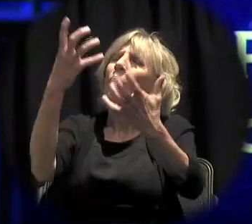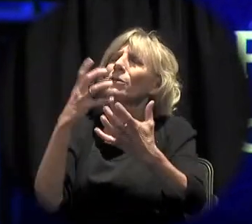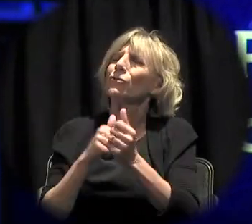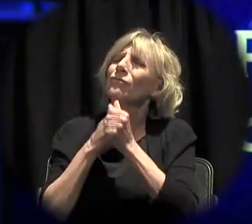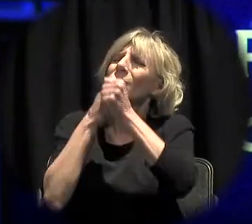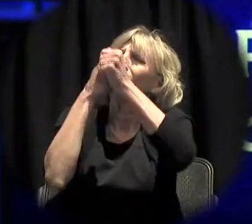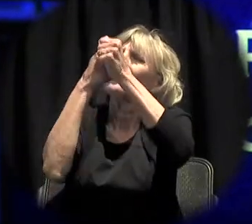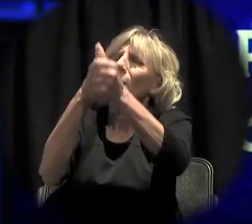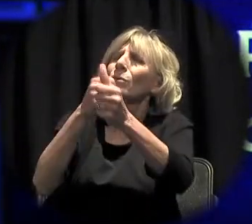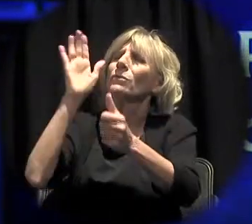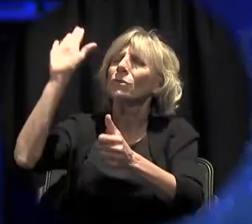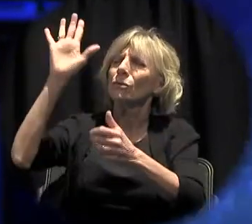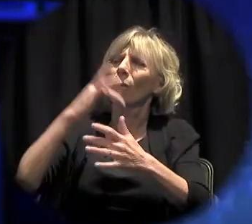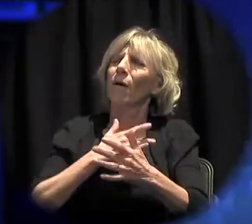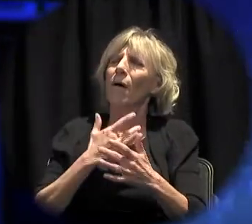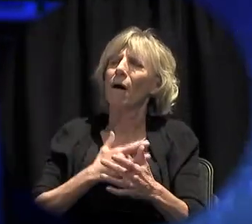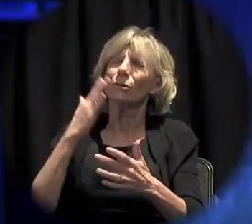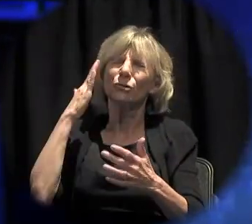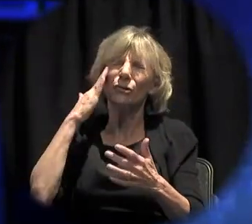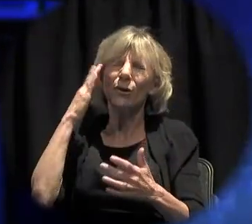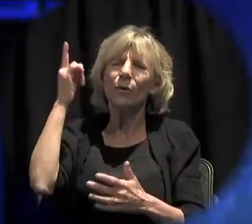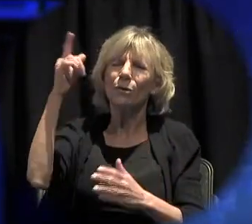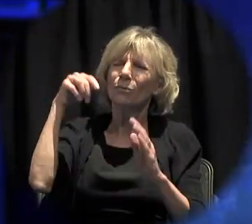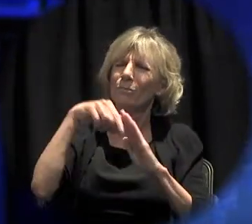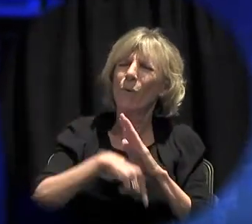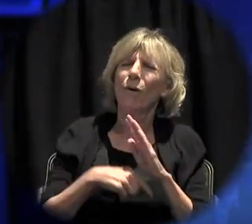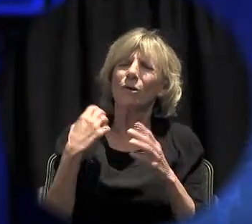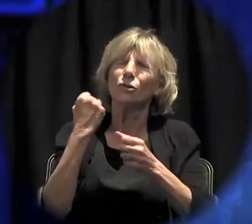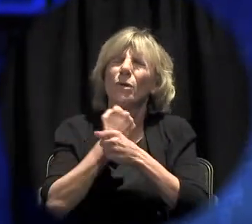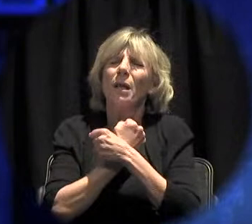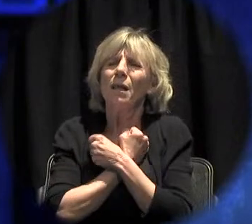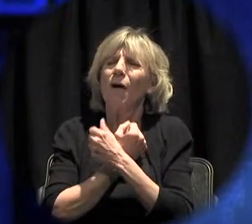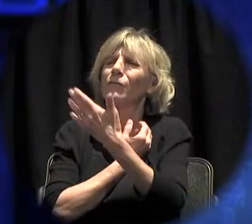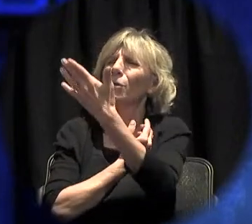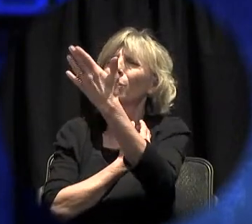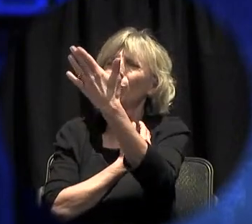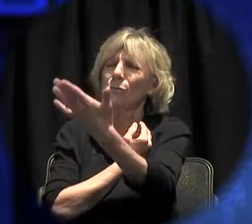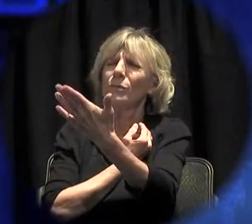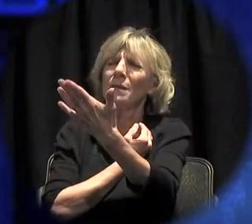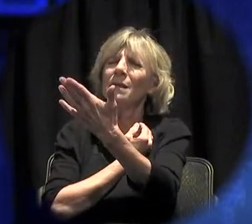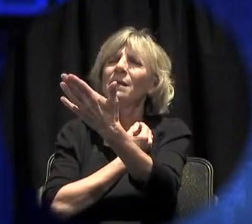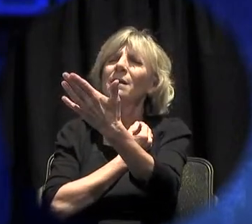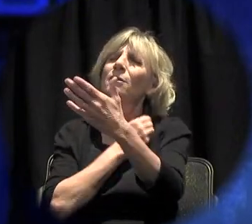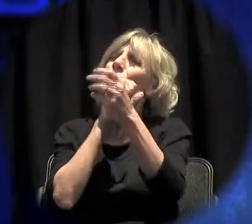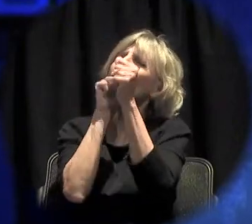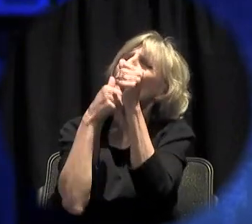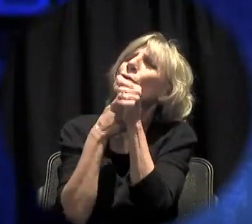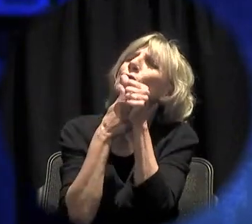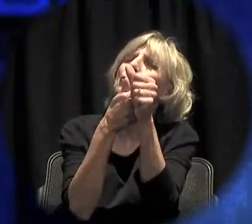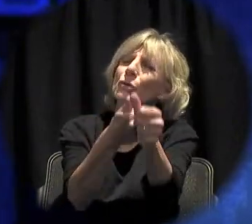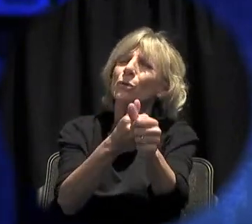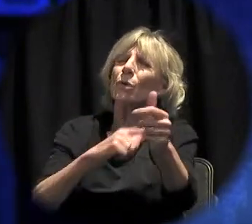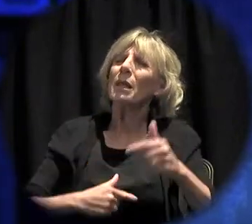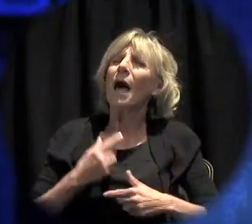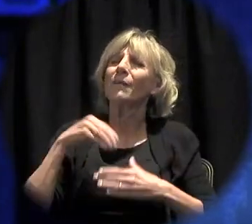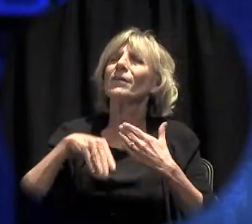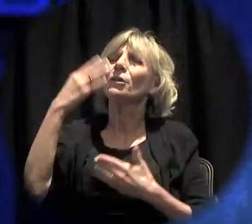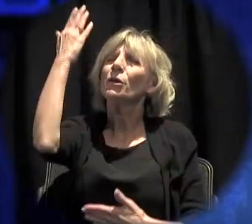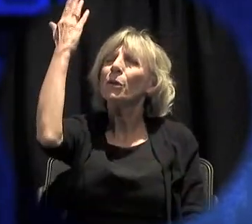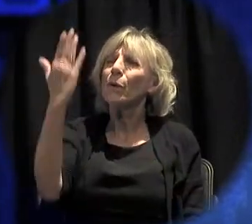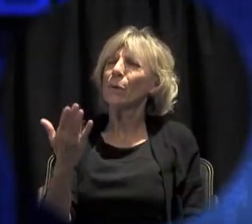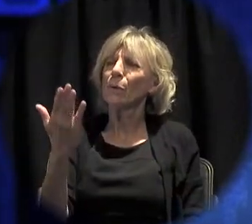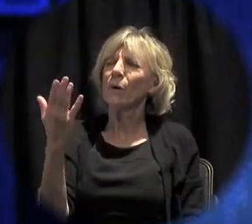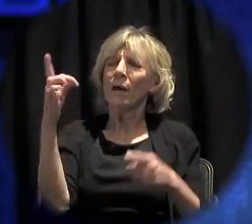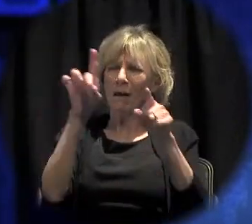heart, to know you, to love you, to pursue life in you. We also want to